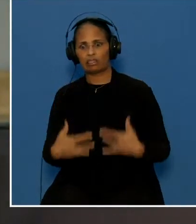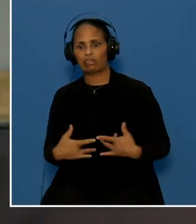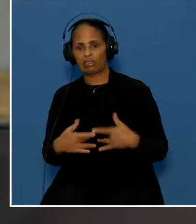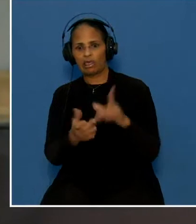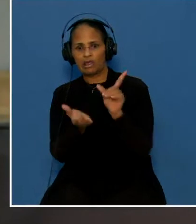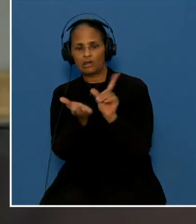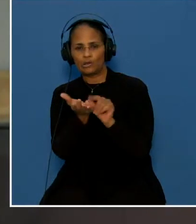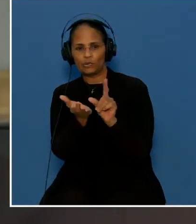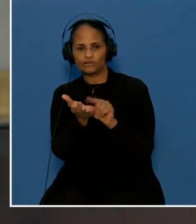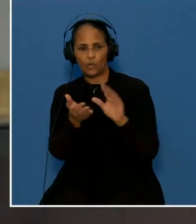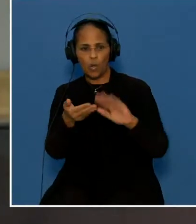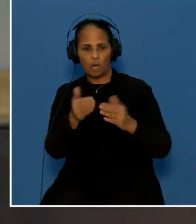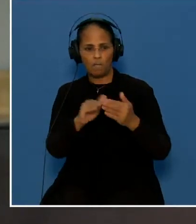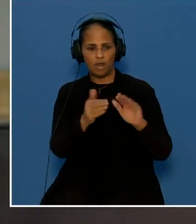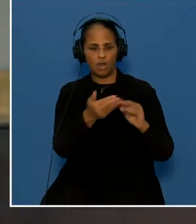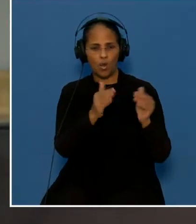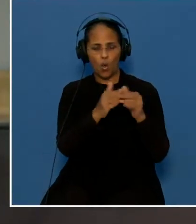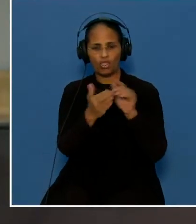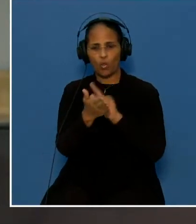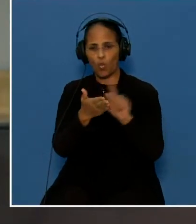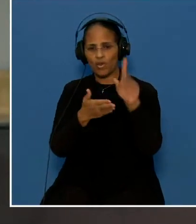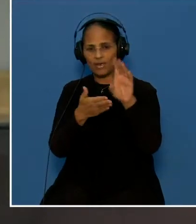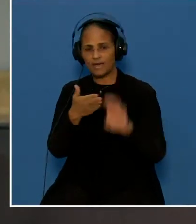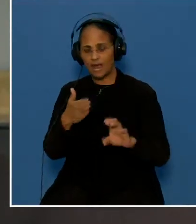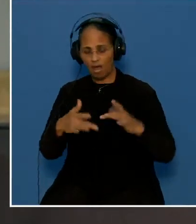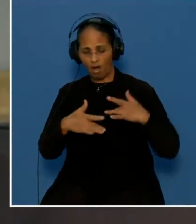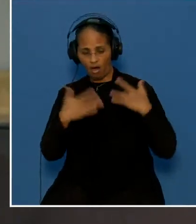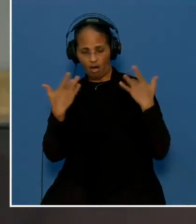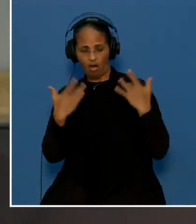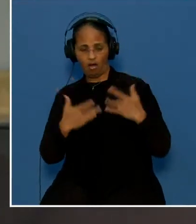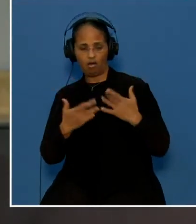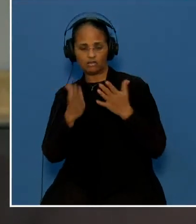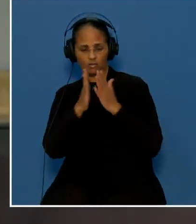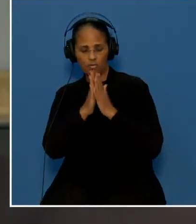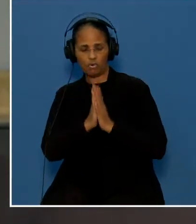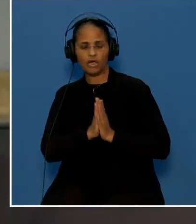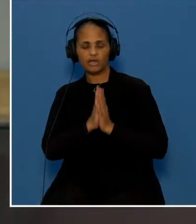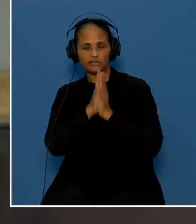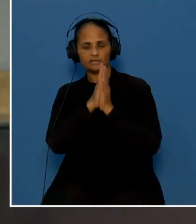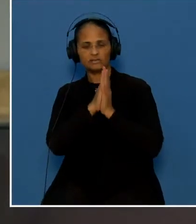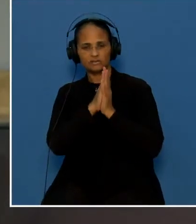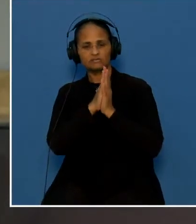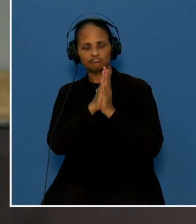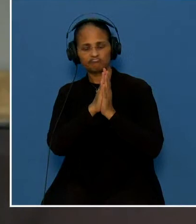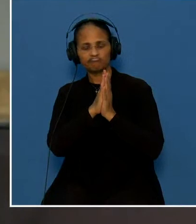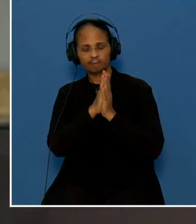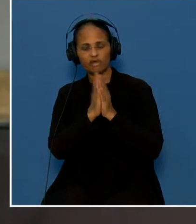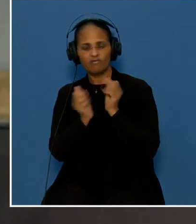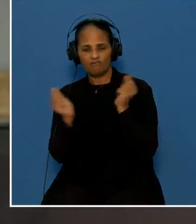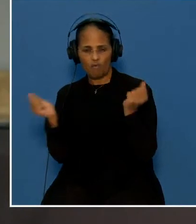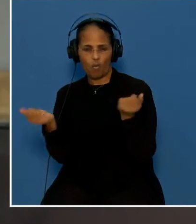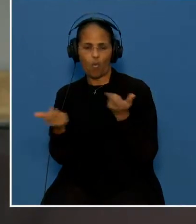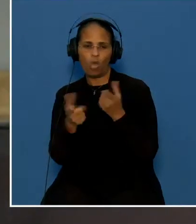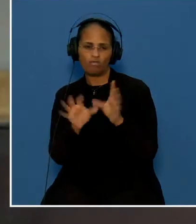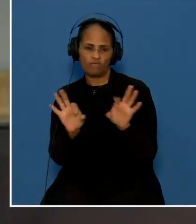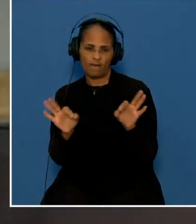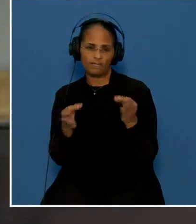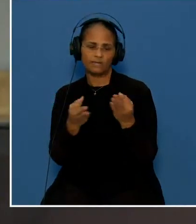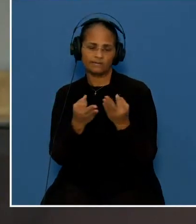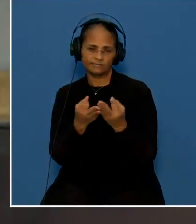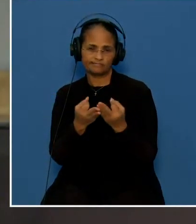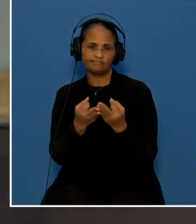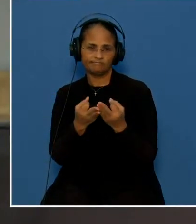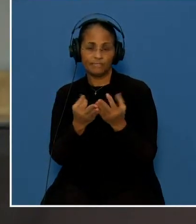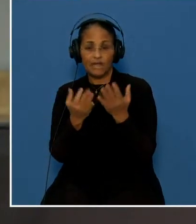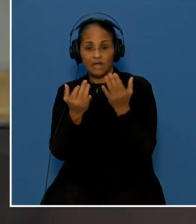community over the holiday weekend, and our hearts and prayers continue to be extended to the loved ones and the family members of the deceased.